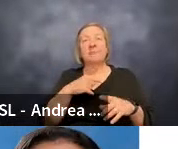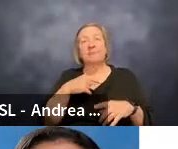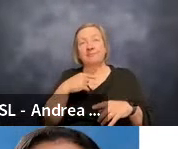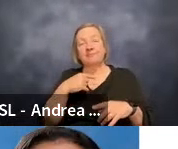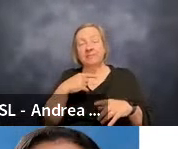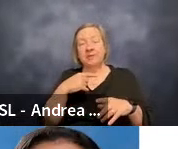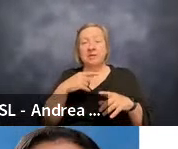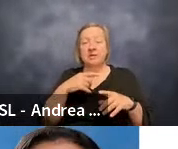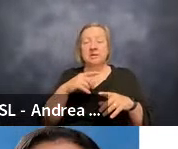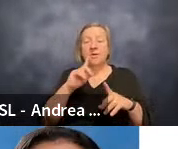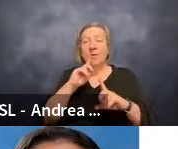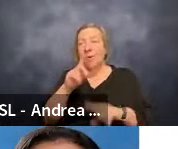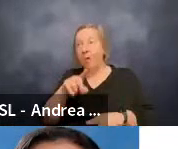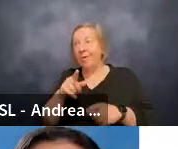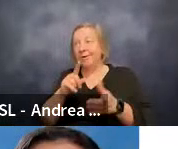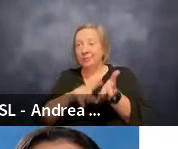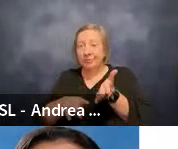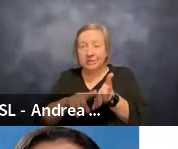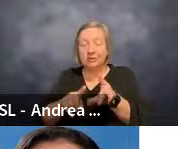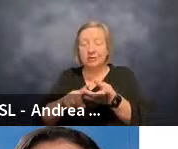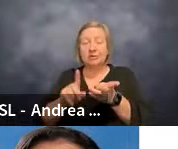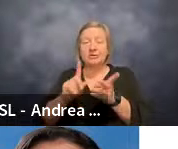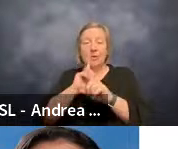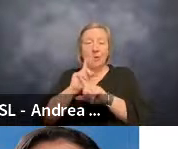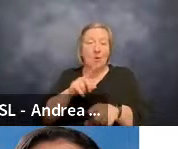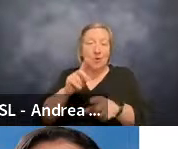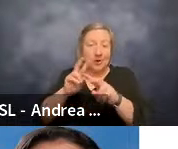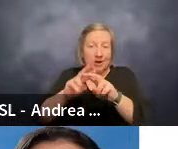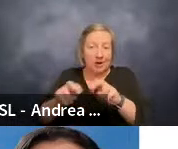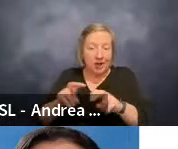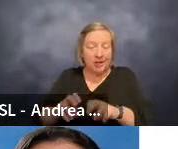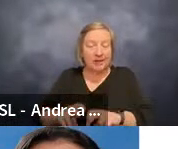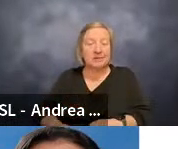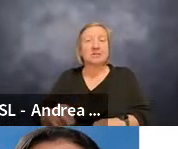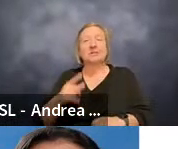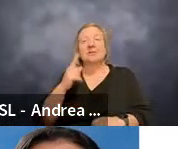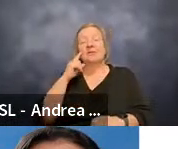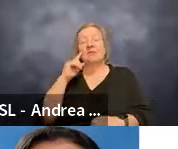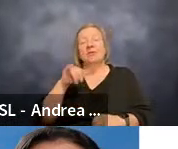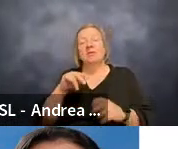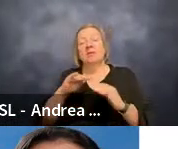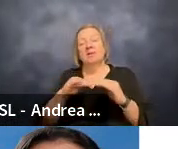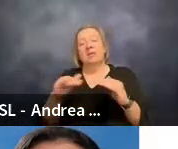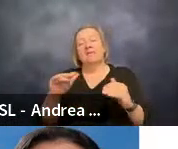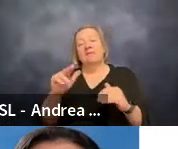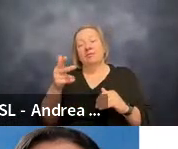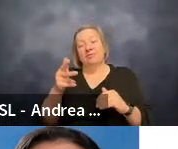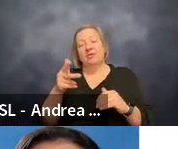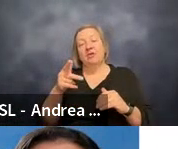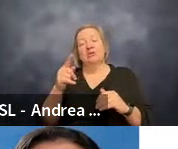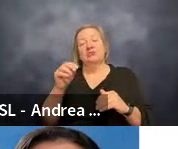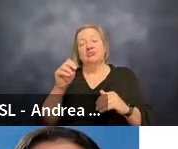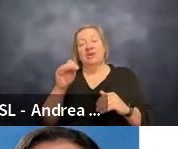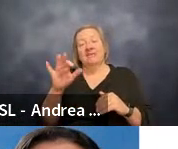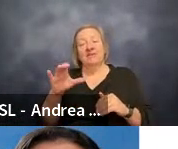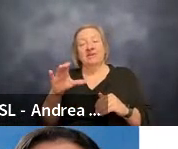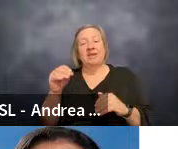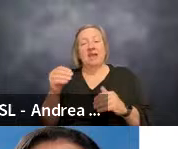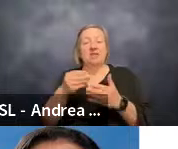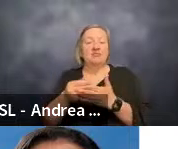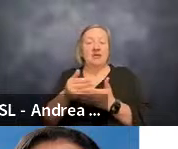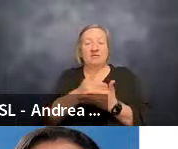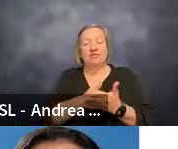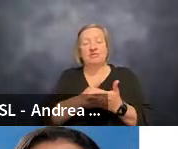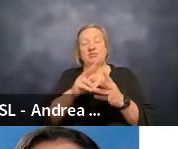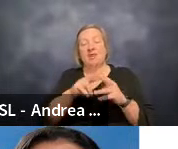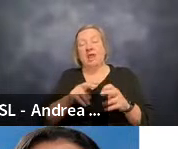research and analysis that we're going to be kicking off, particularly with this level 3 traffic and revenue analysis that I'm going to walk you through. And